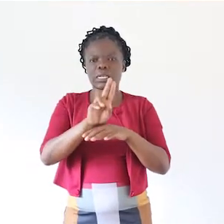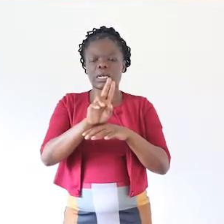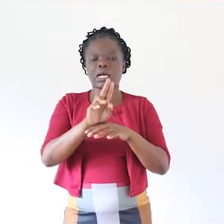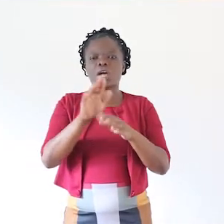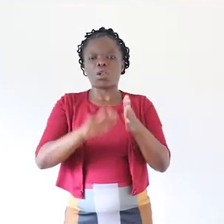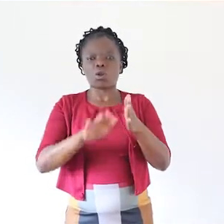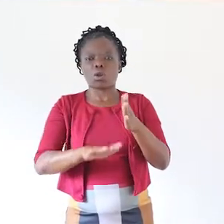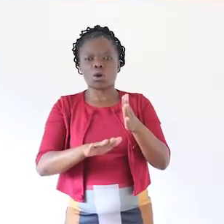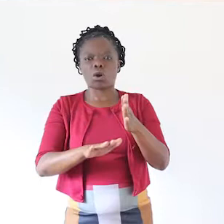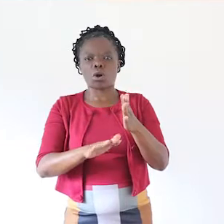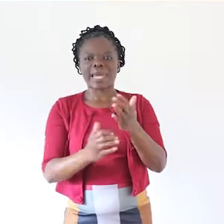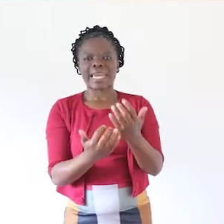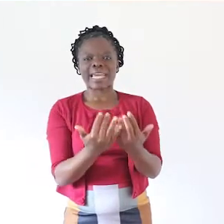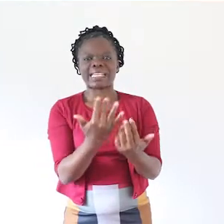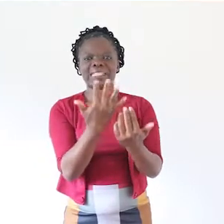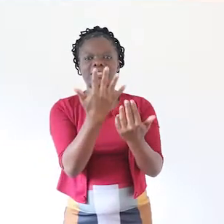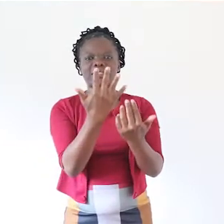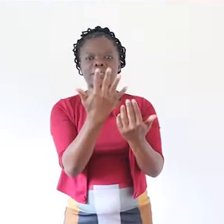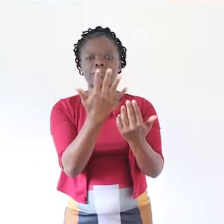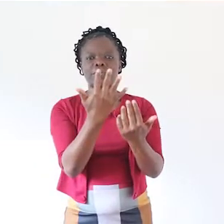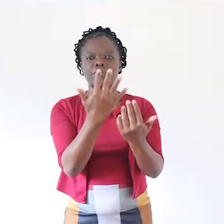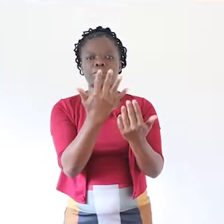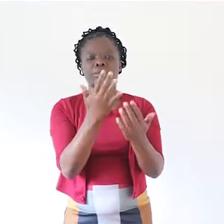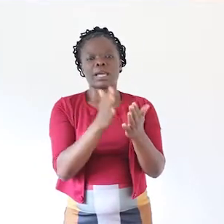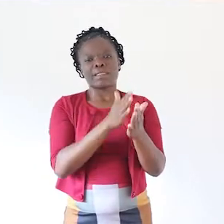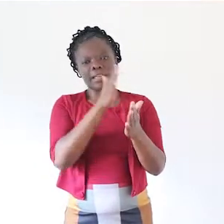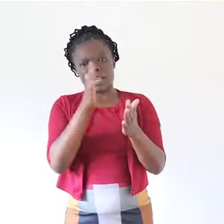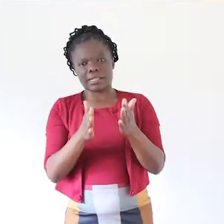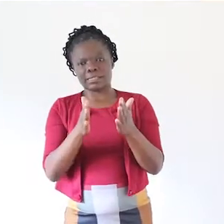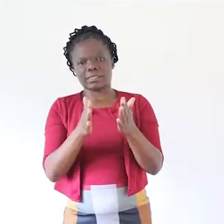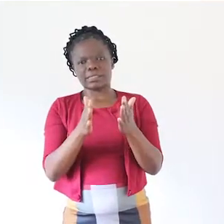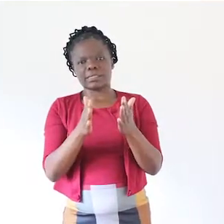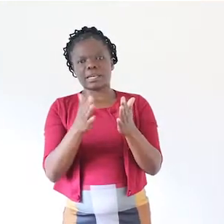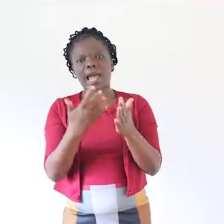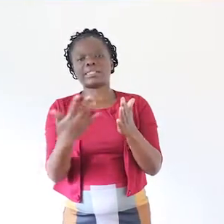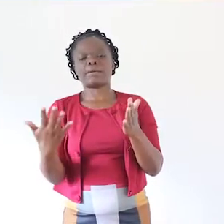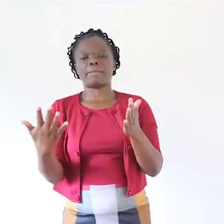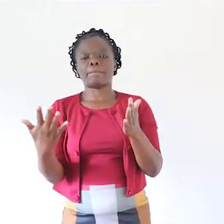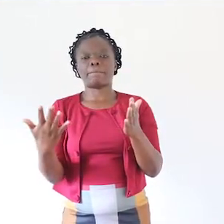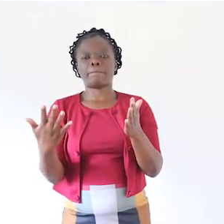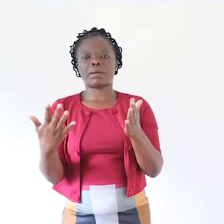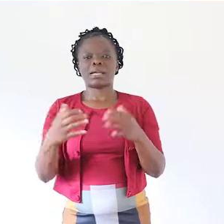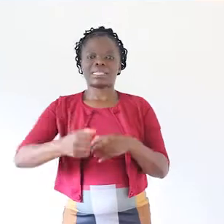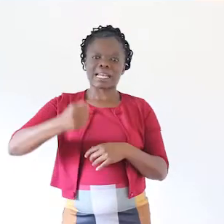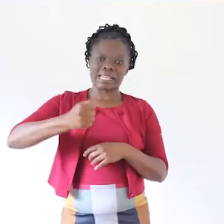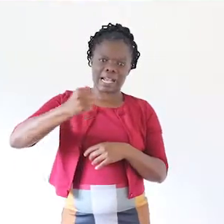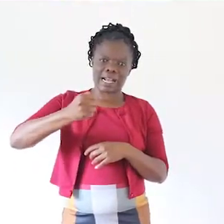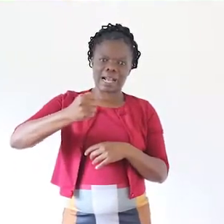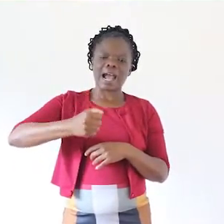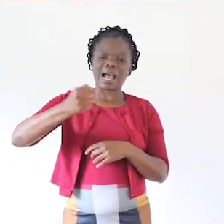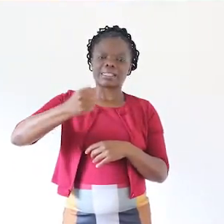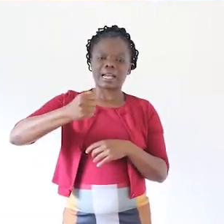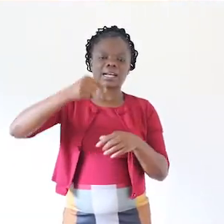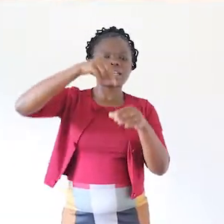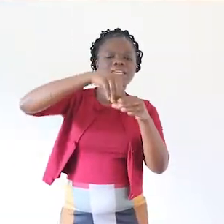heat. Thank you. And the next item, a jug. What is inside the